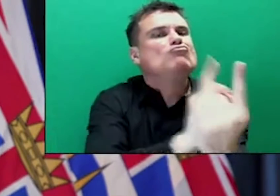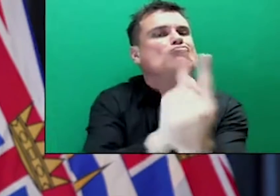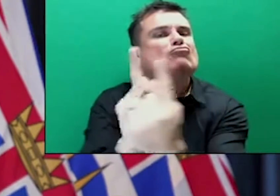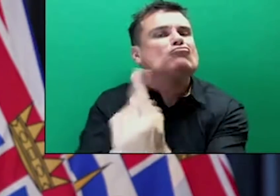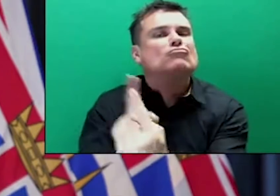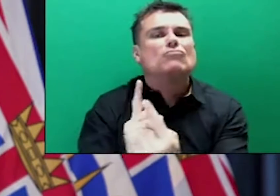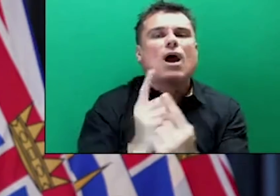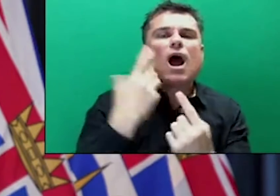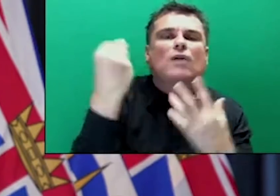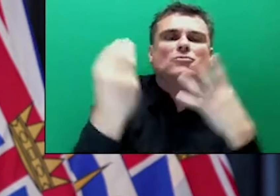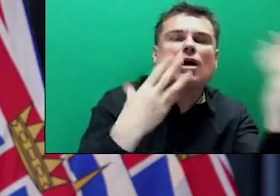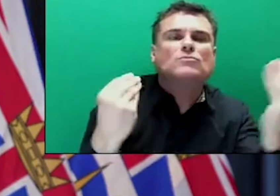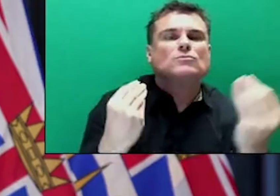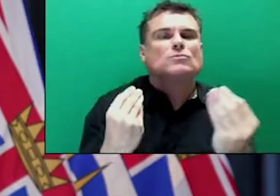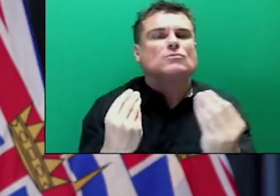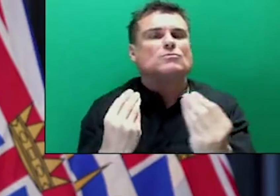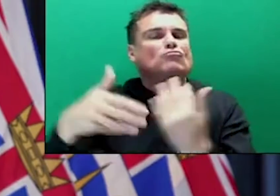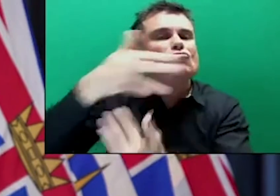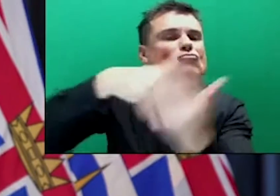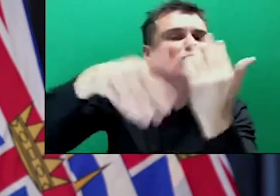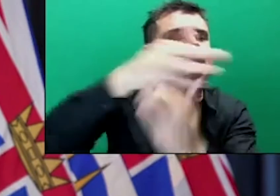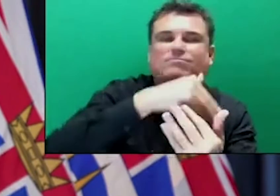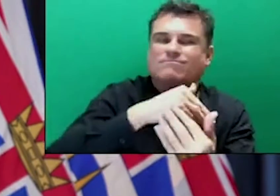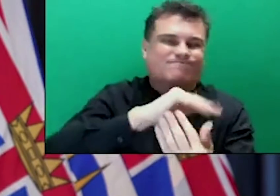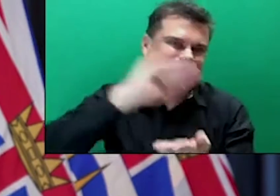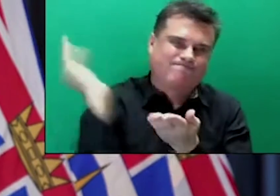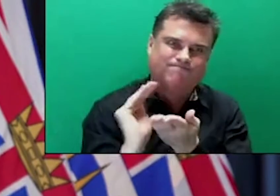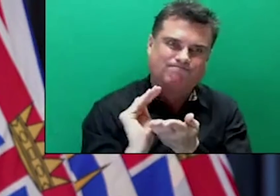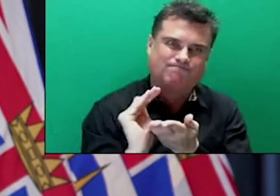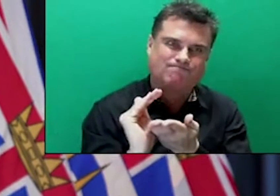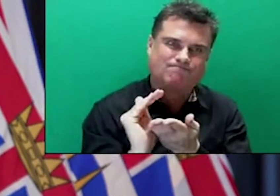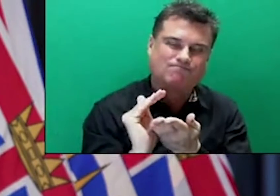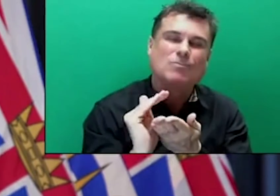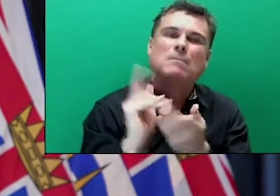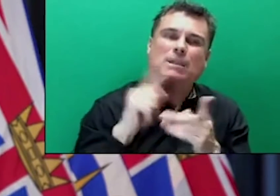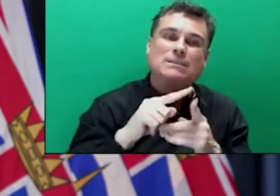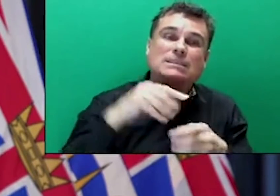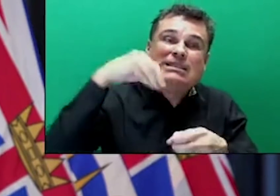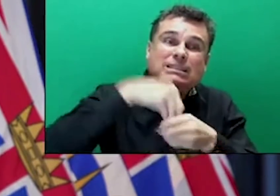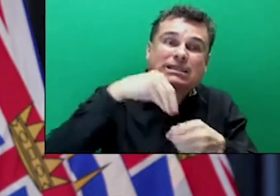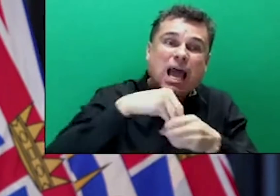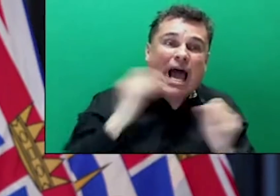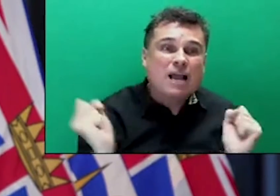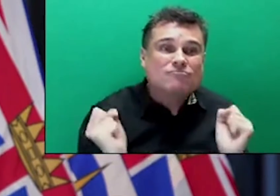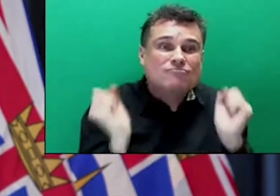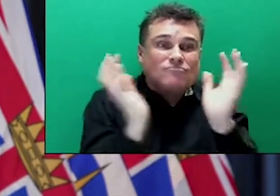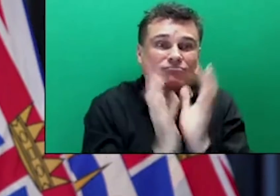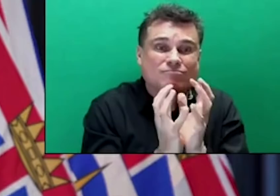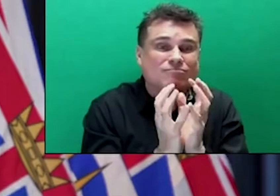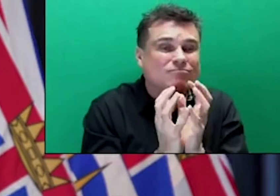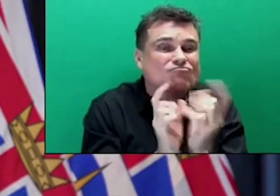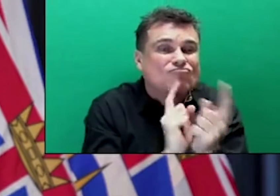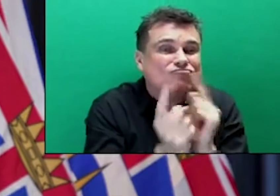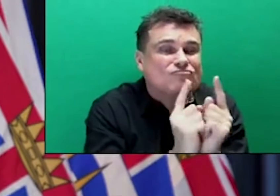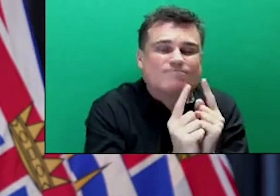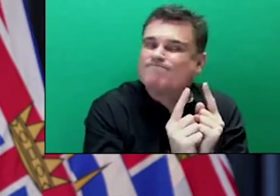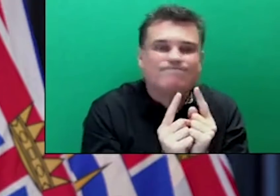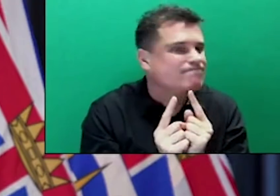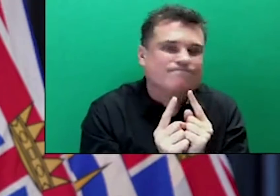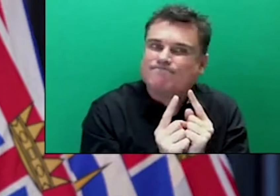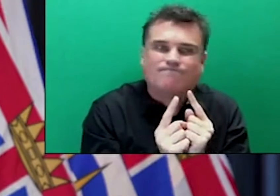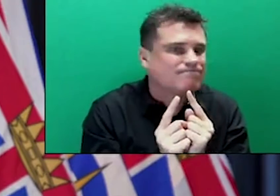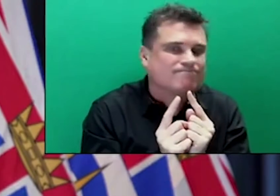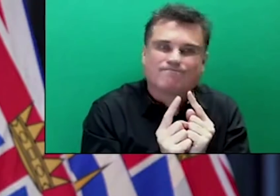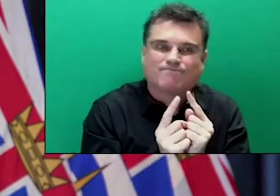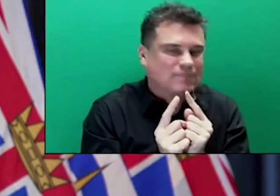in close contact inside, and it transmits to those people we are closest with. As well, we want to